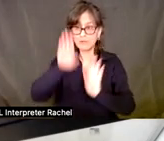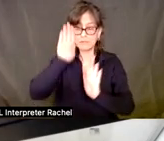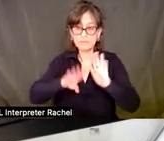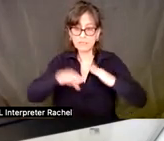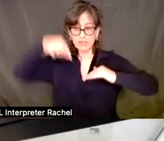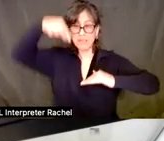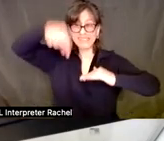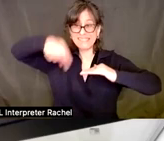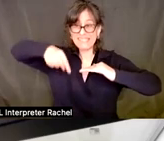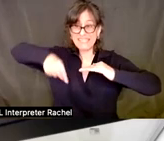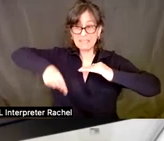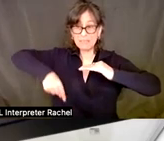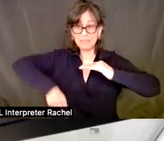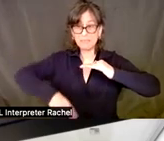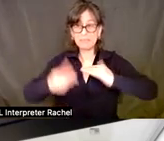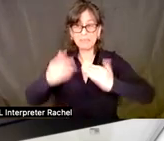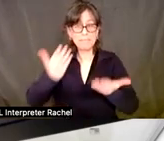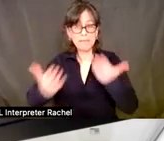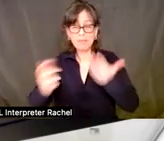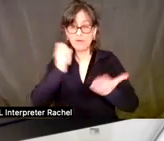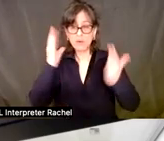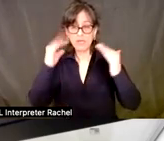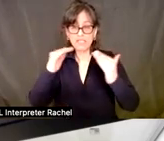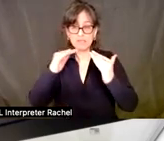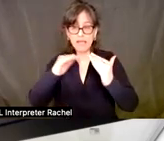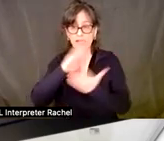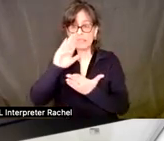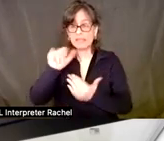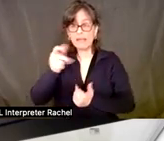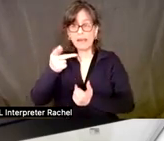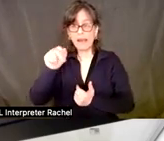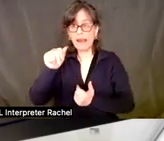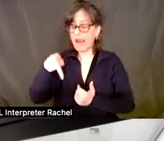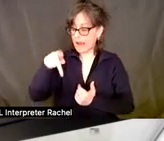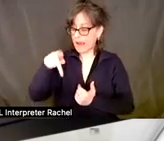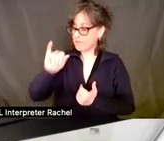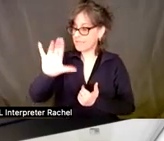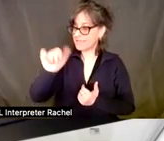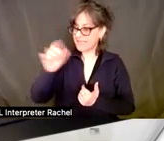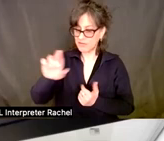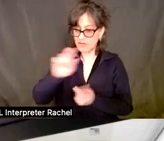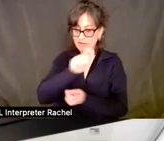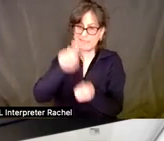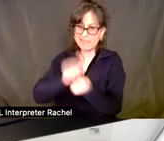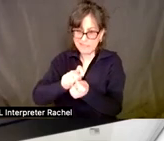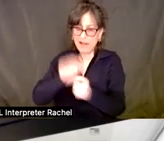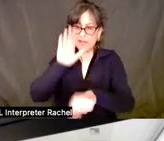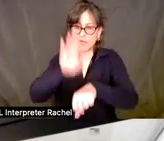you might not expect the epicenter to be right on a fault if it wasn't vertical.